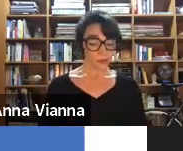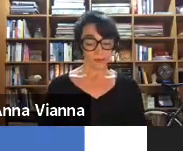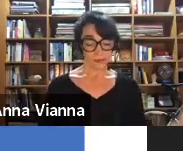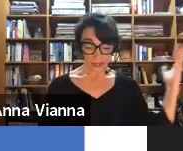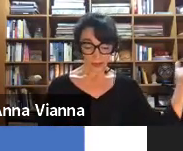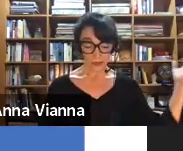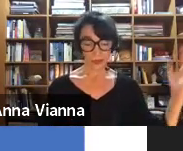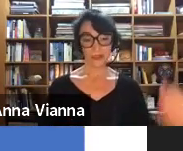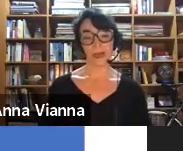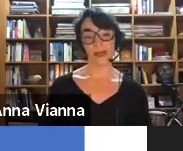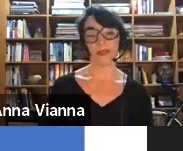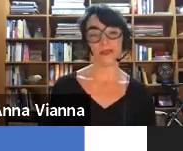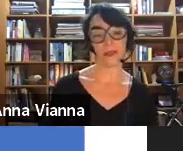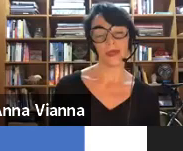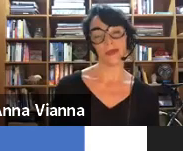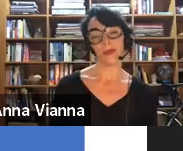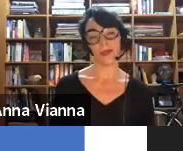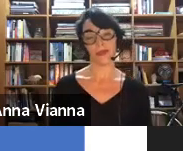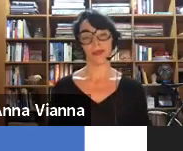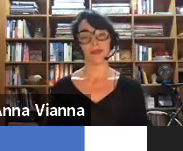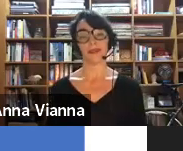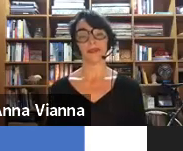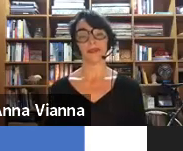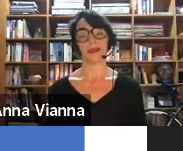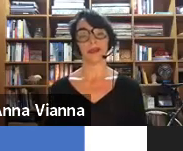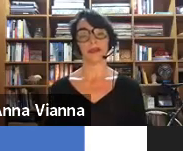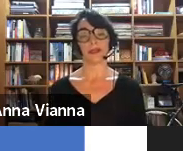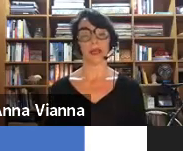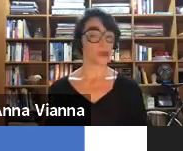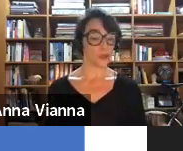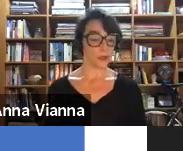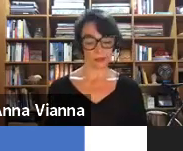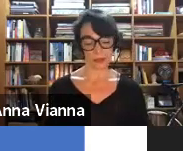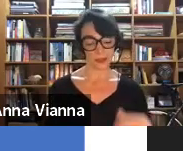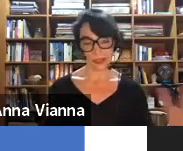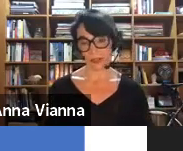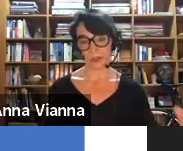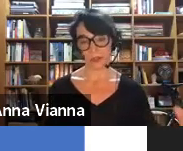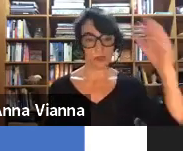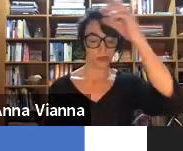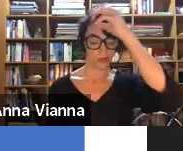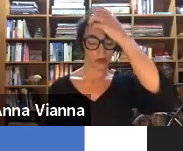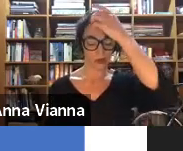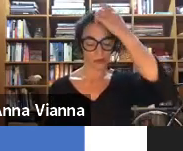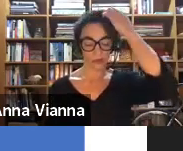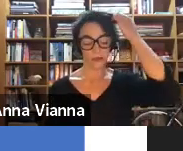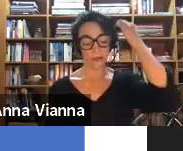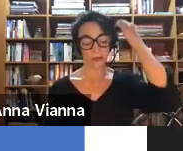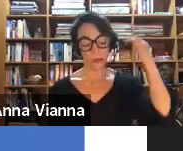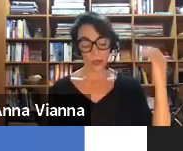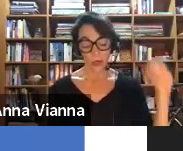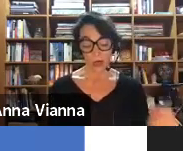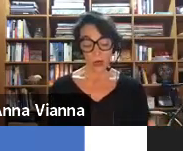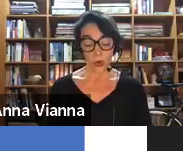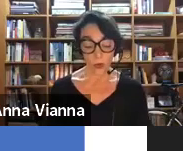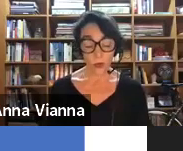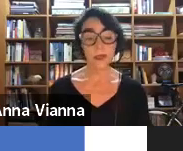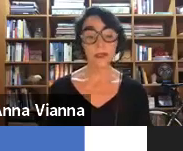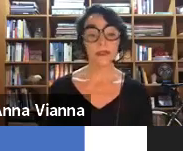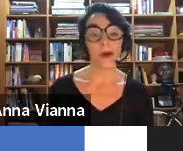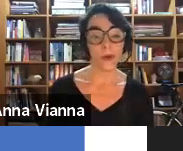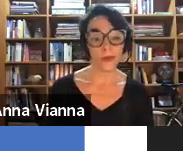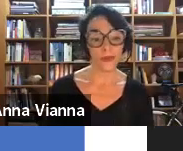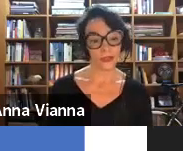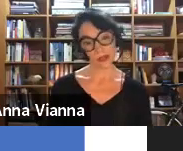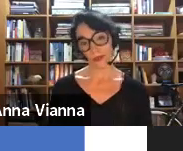So the first thing I have to do when I know when the date is going to be for the Oscars is to know who will